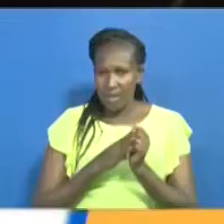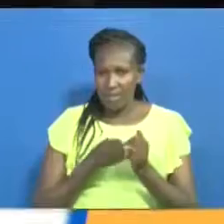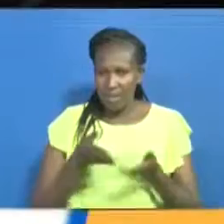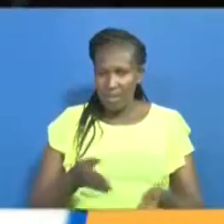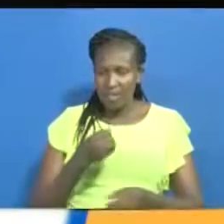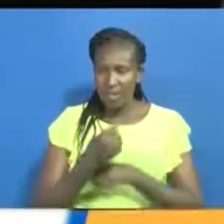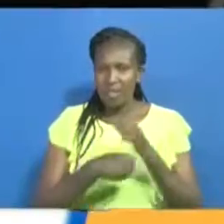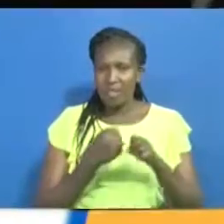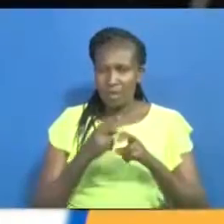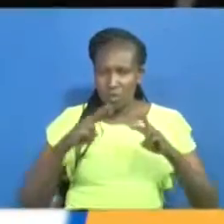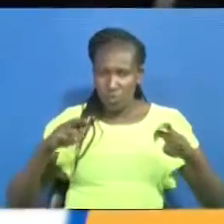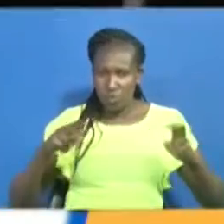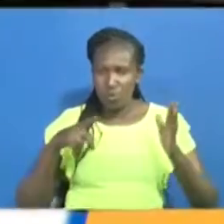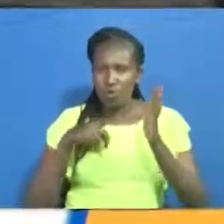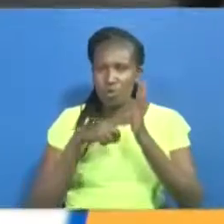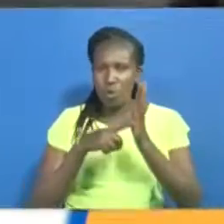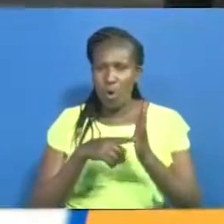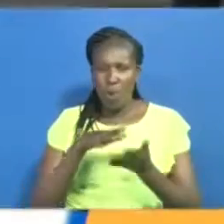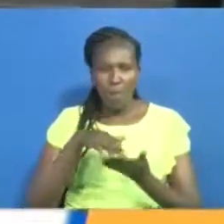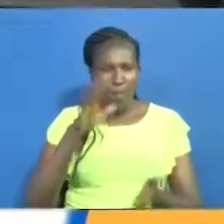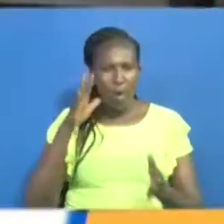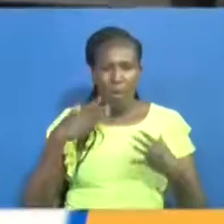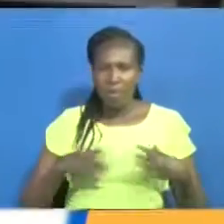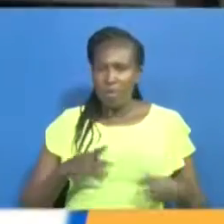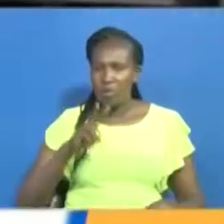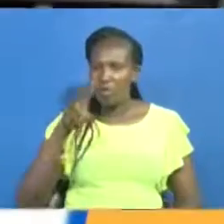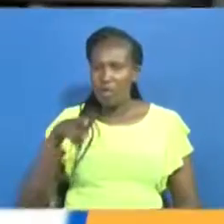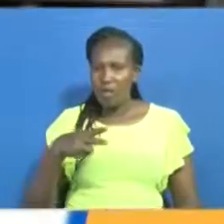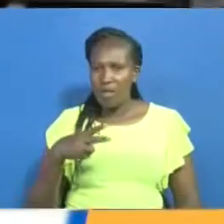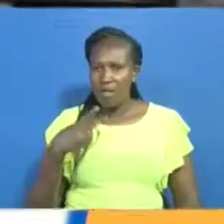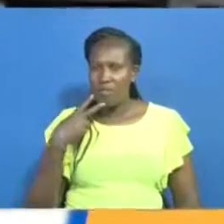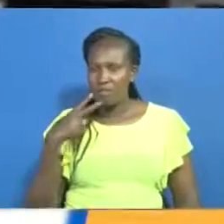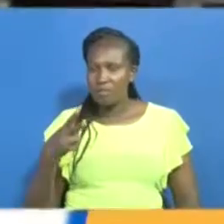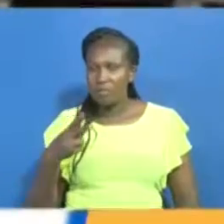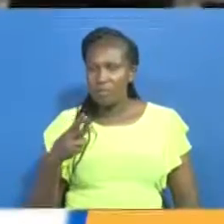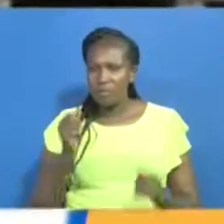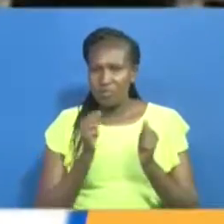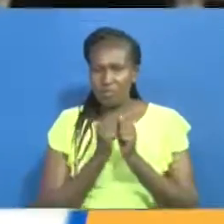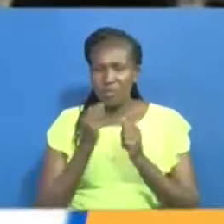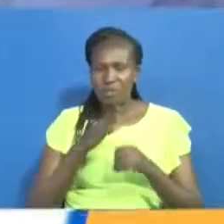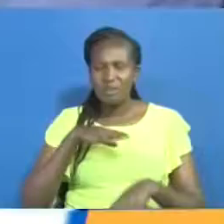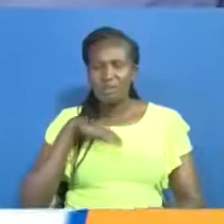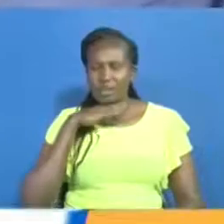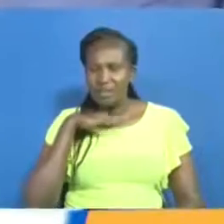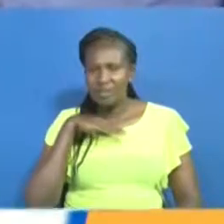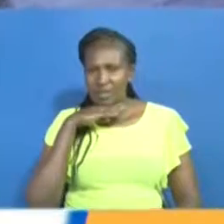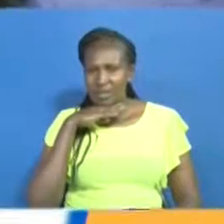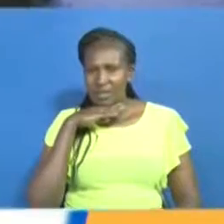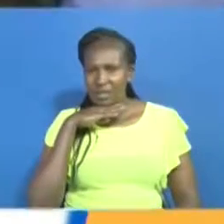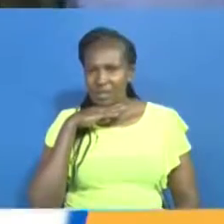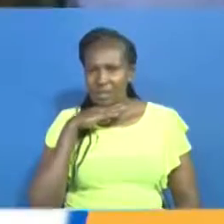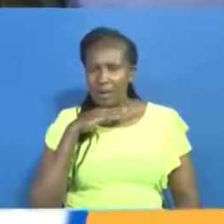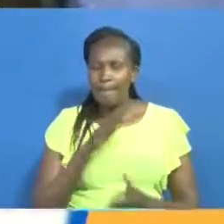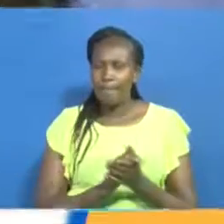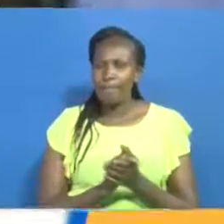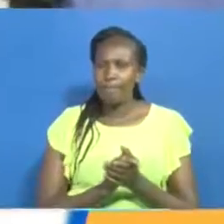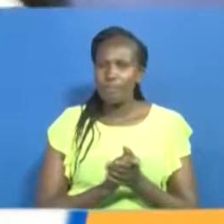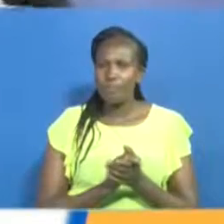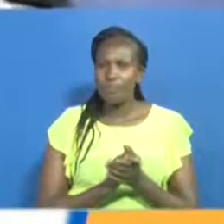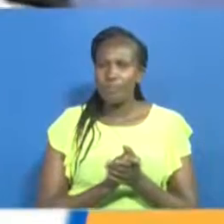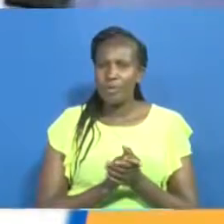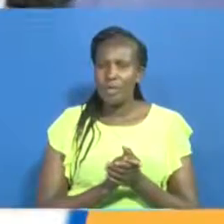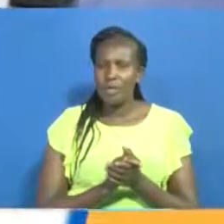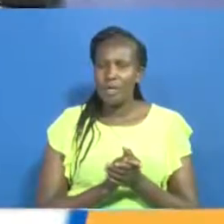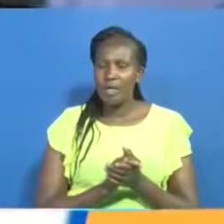utafiti unaonyesha kuwa zaidi ya Wakenya 2214 wamepoteza maisha yao. As of yesterday, the 25th of